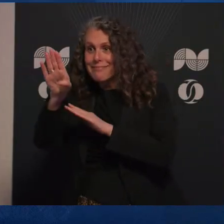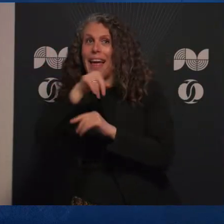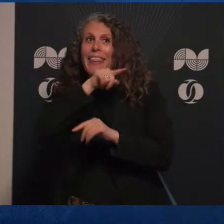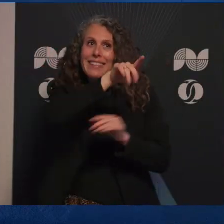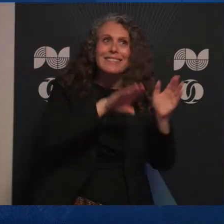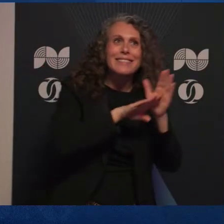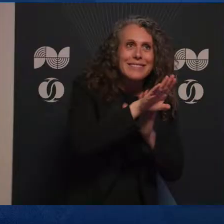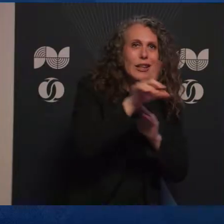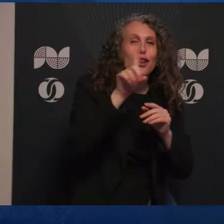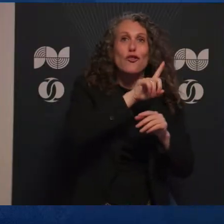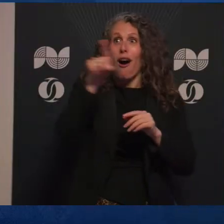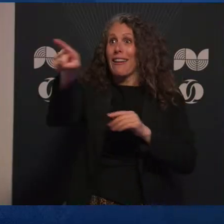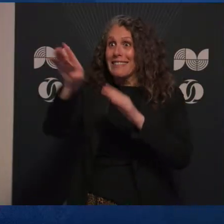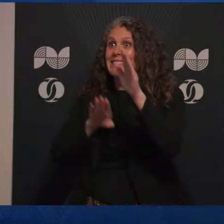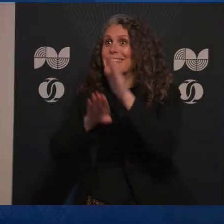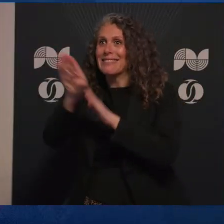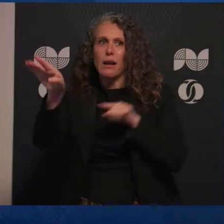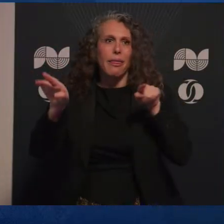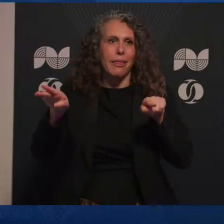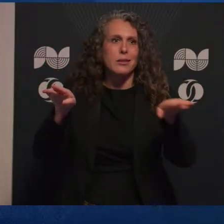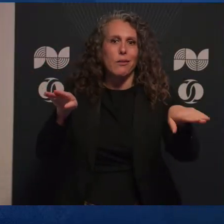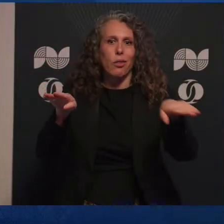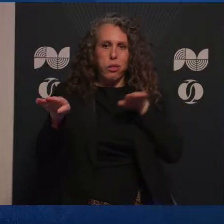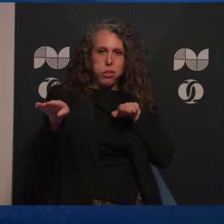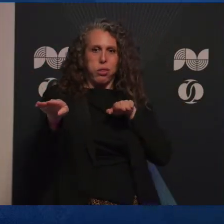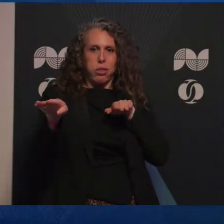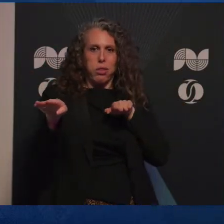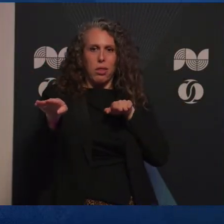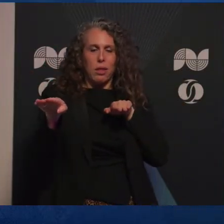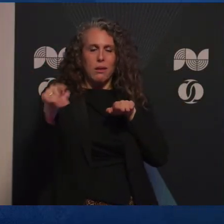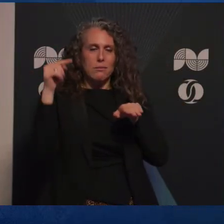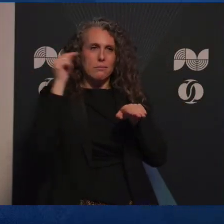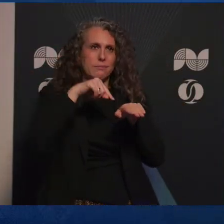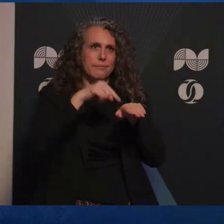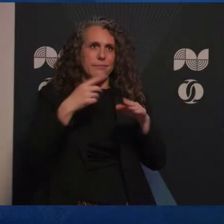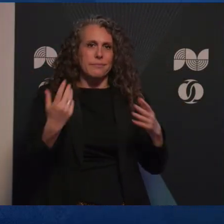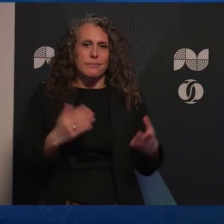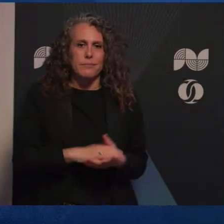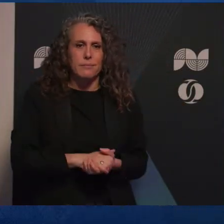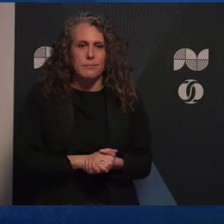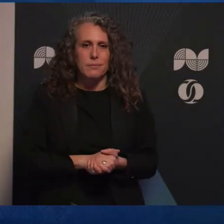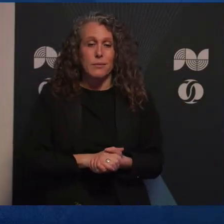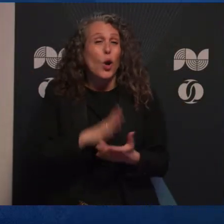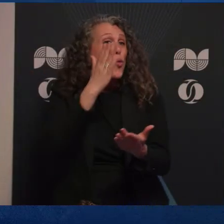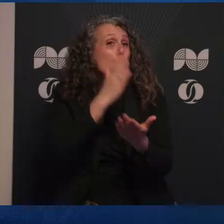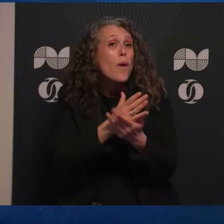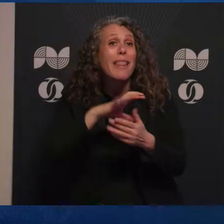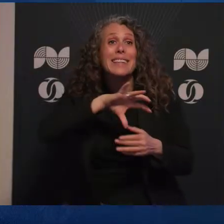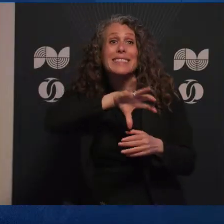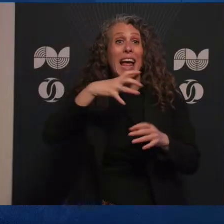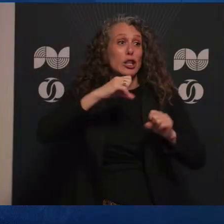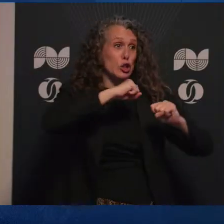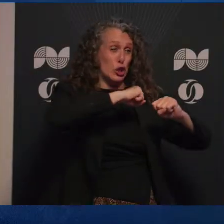is productivity growth. Yeah. And the other, even bigger problem with this national security thing is that it